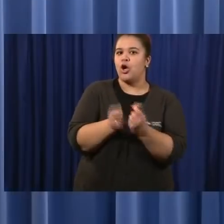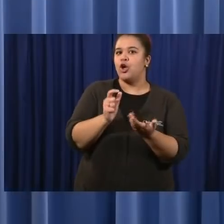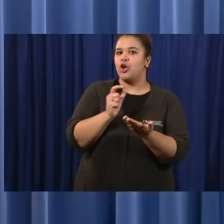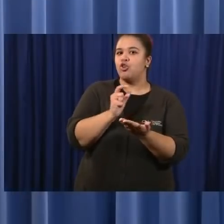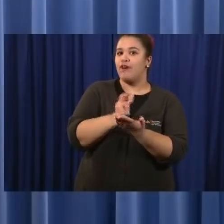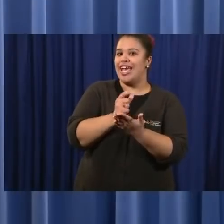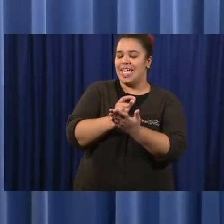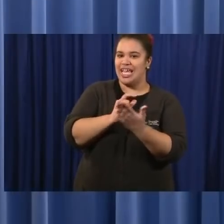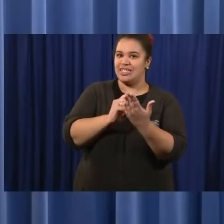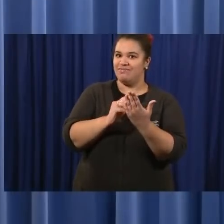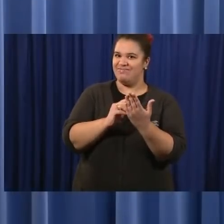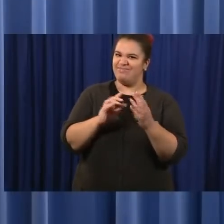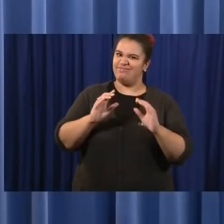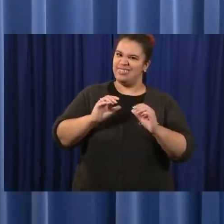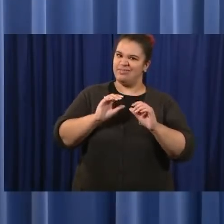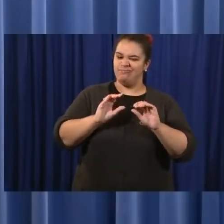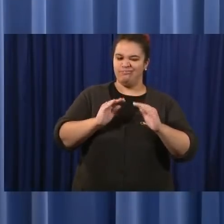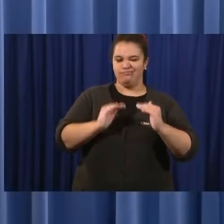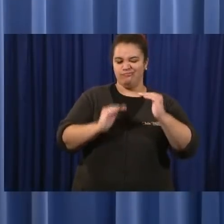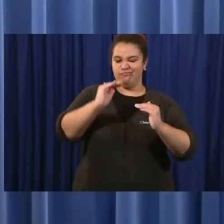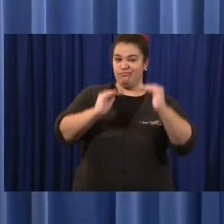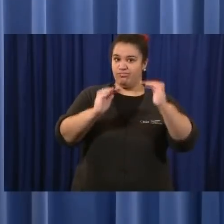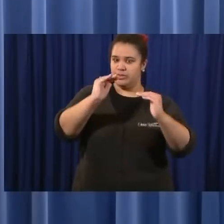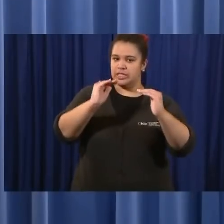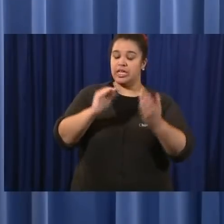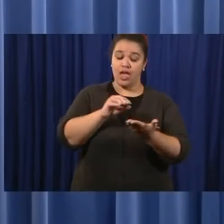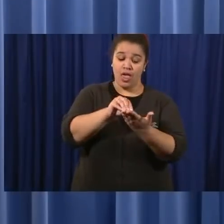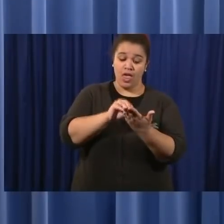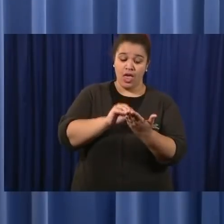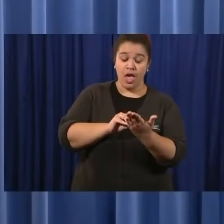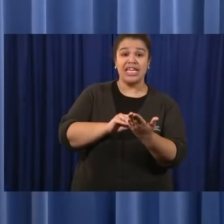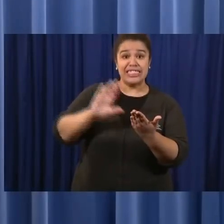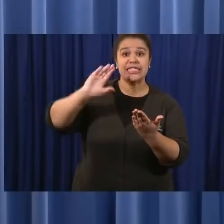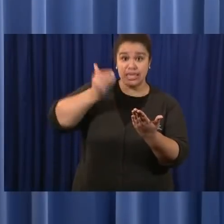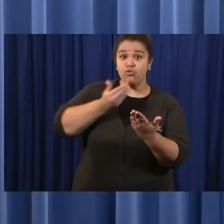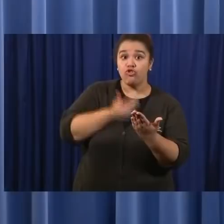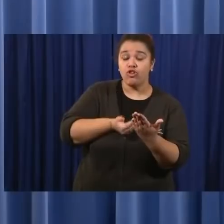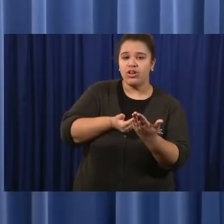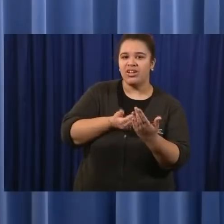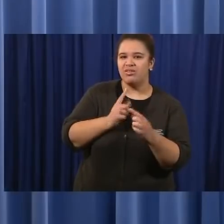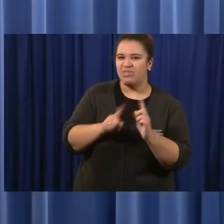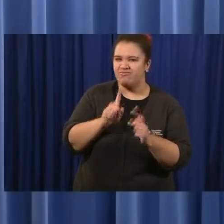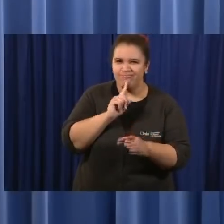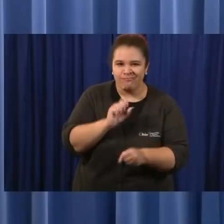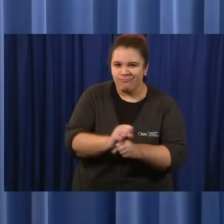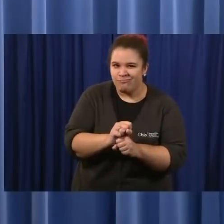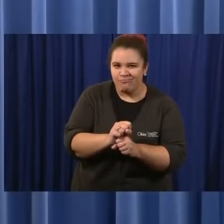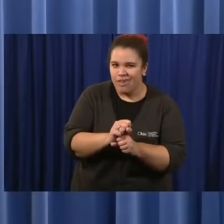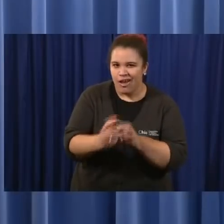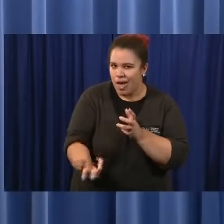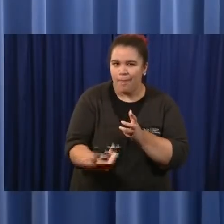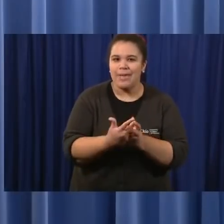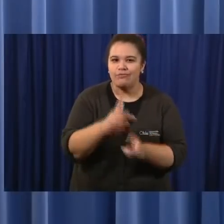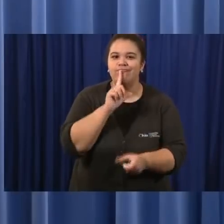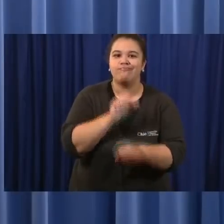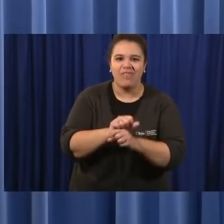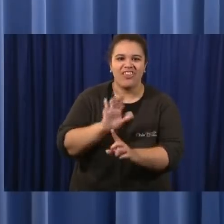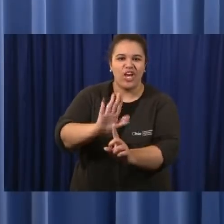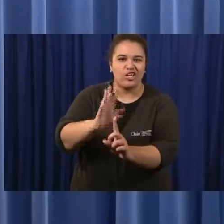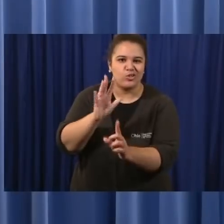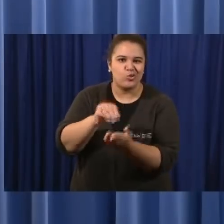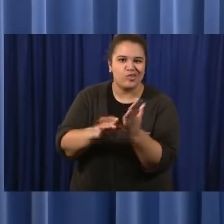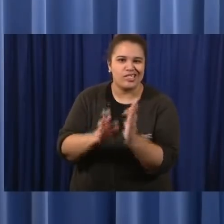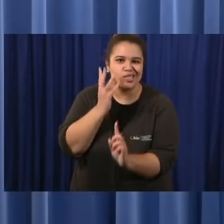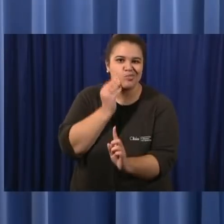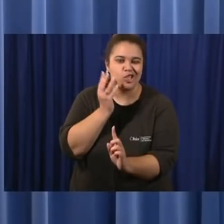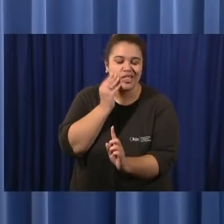far from well. So if things are still uncertain in the fall, what can we expect school to look like, and what will we